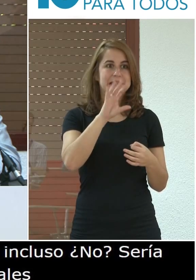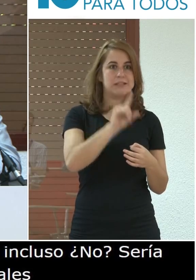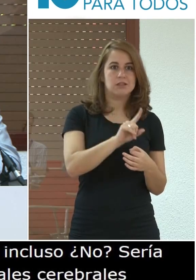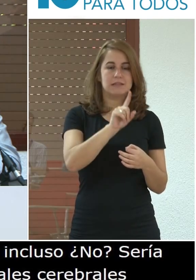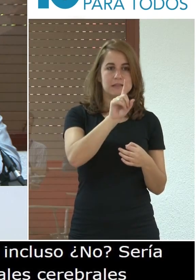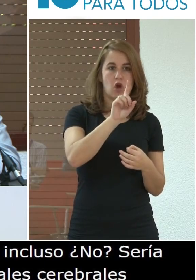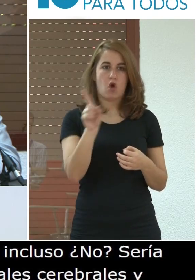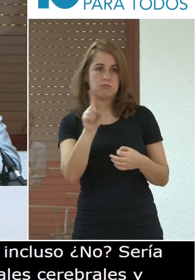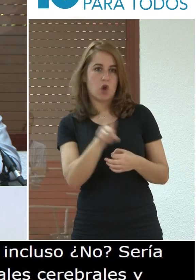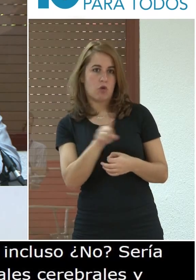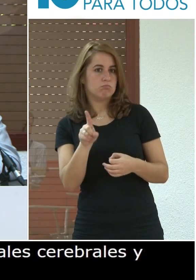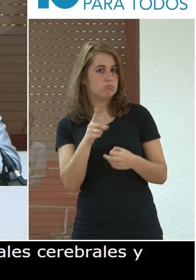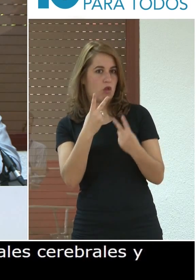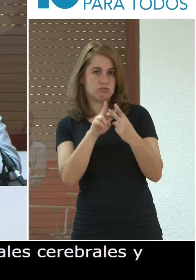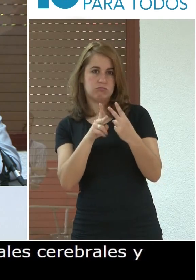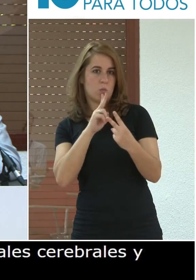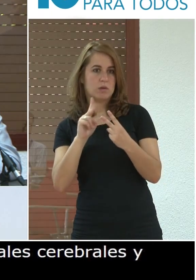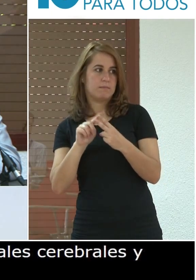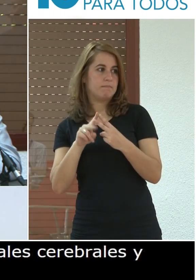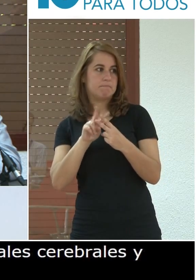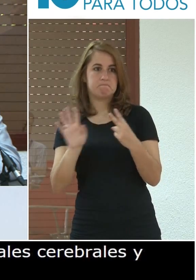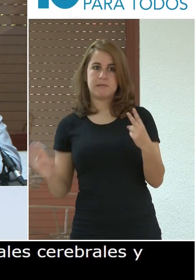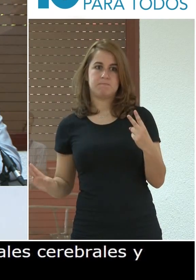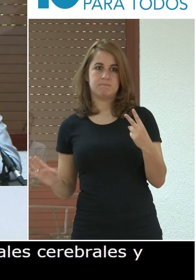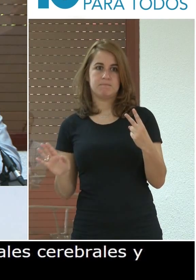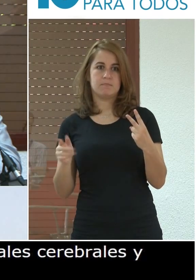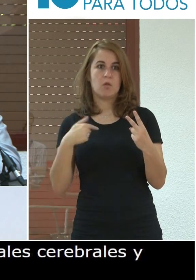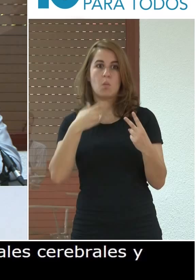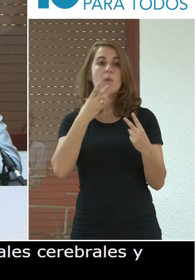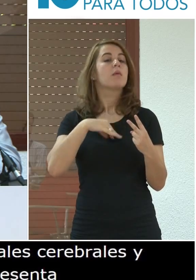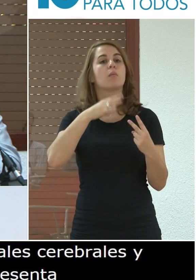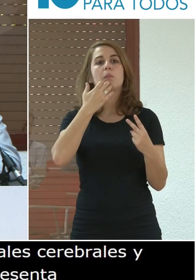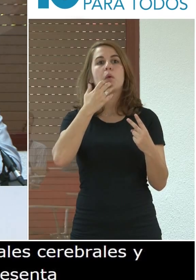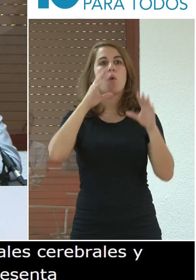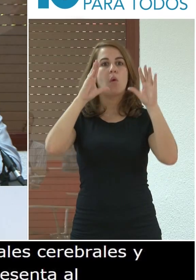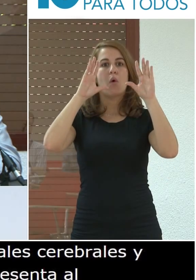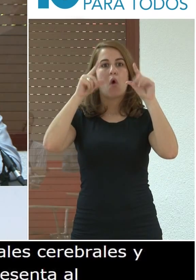with only two possible commands, either yes or no.